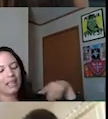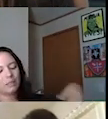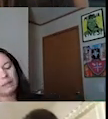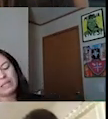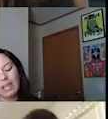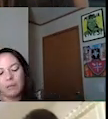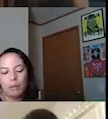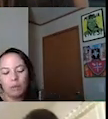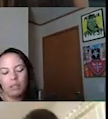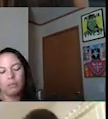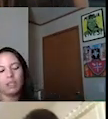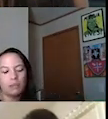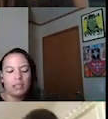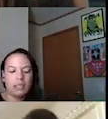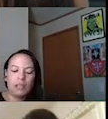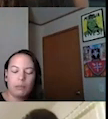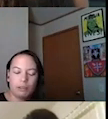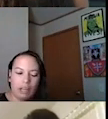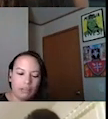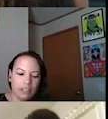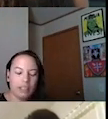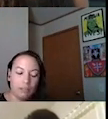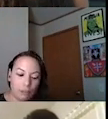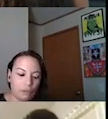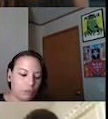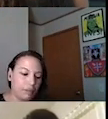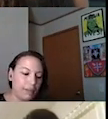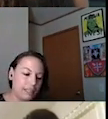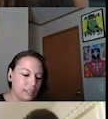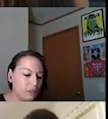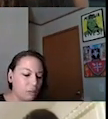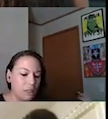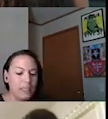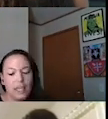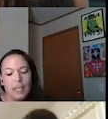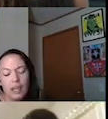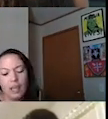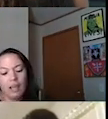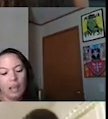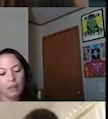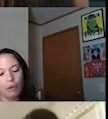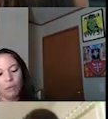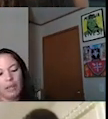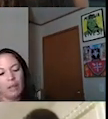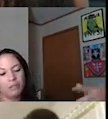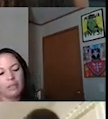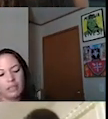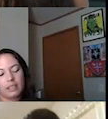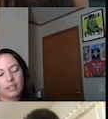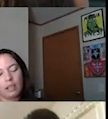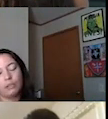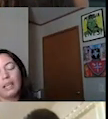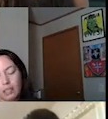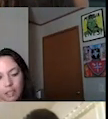arts asked me one time, you know, where do you see Native American graphic design in the future? And I said, you know, one day I would hope that my students